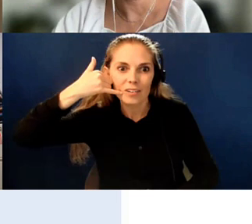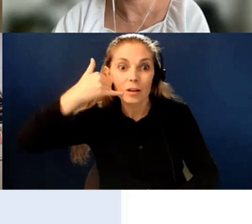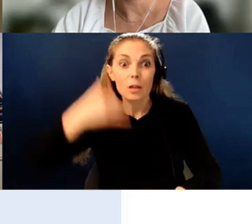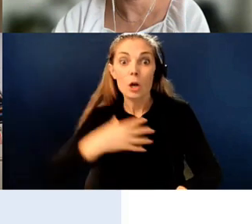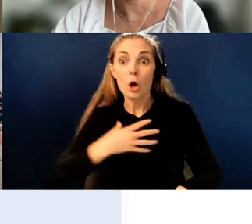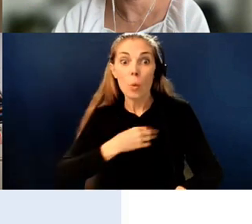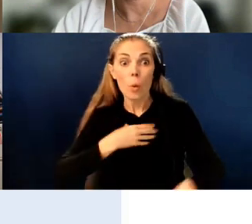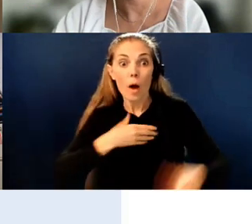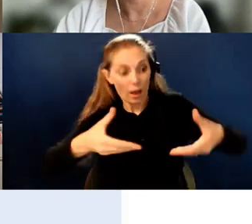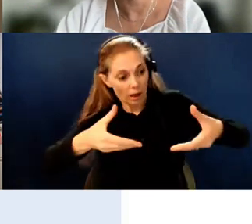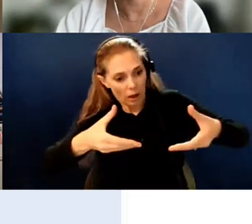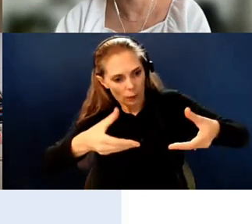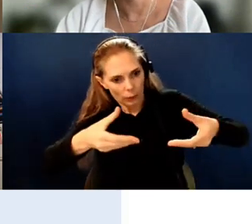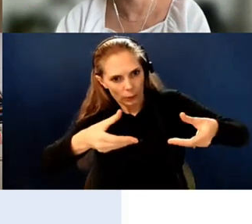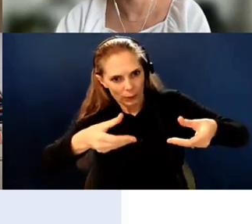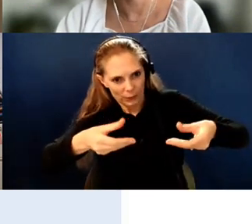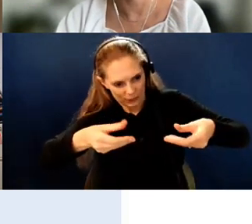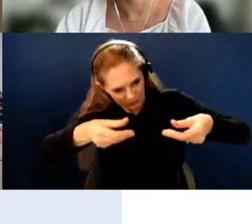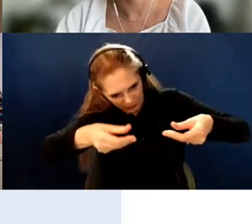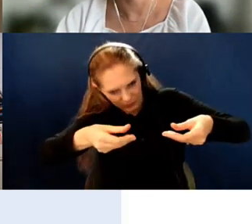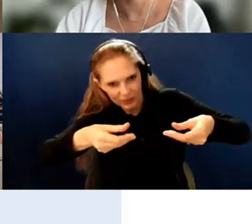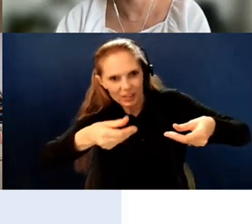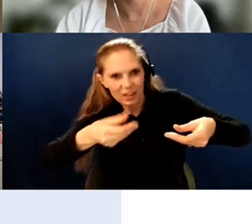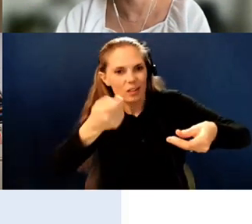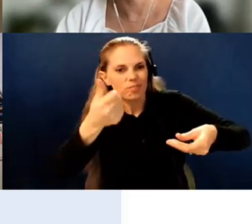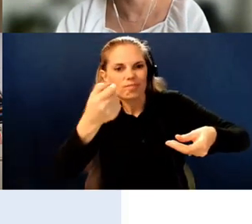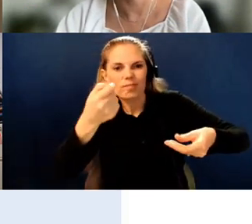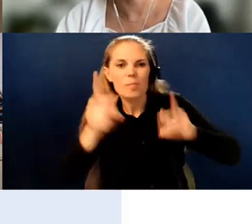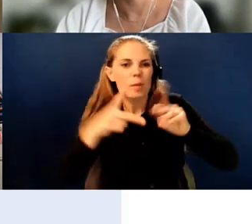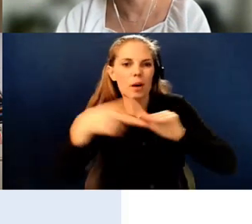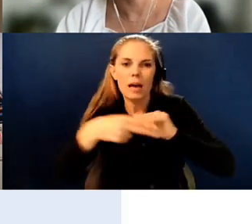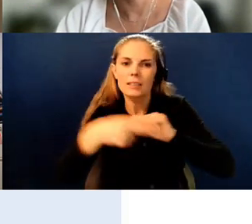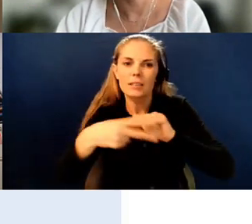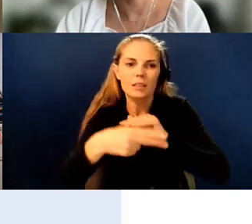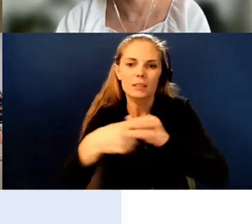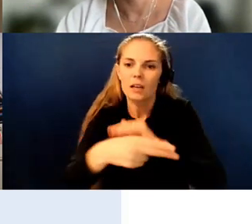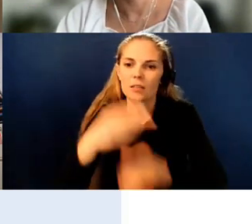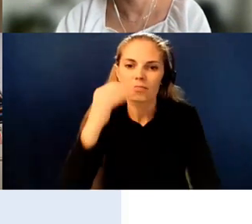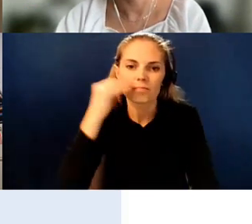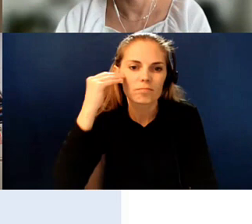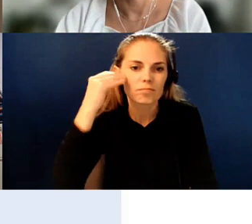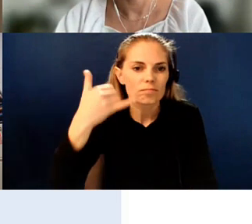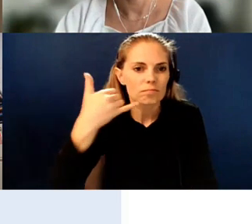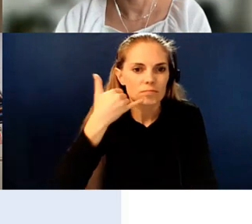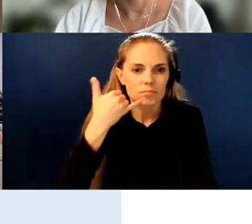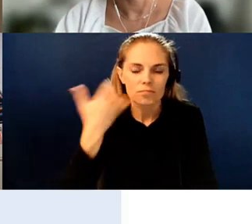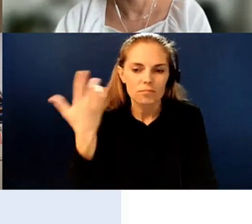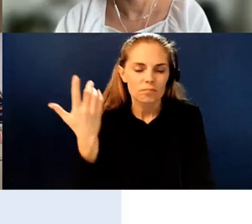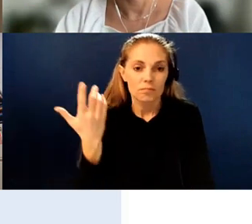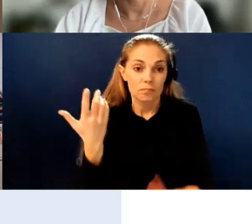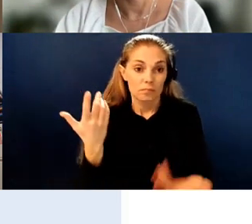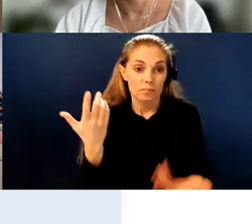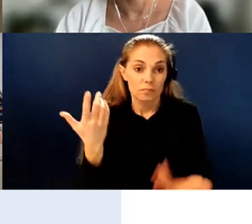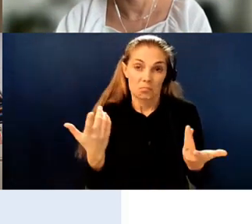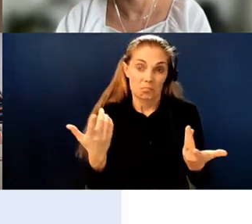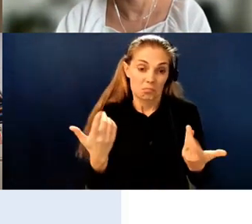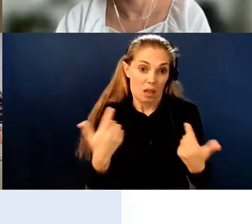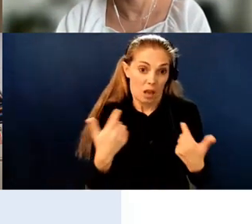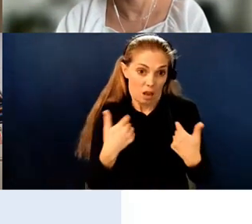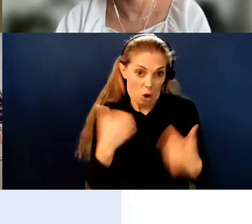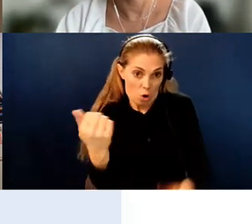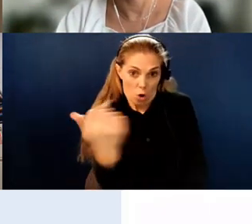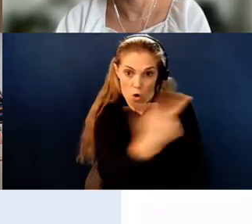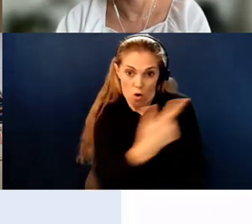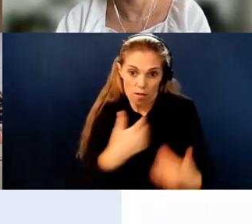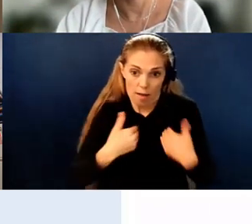especially, you know, everybody's got a mobile device. I can't think of anybody that I know personally who does not have a mobile device, even my